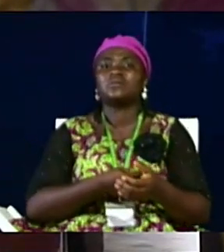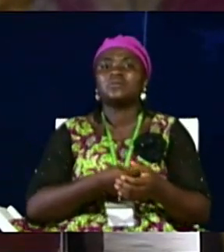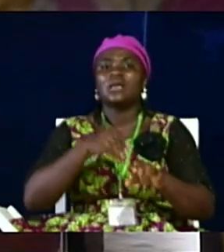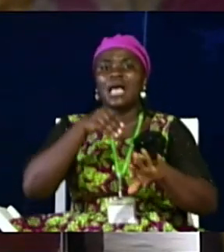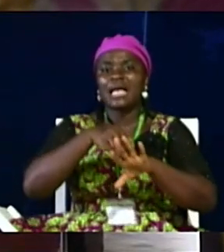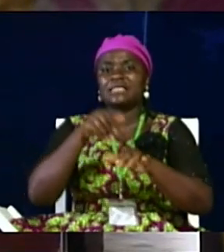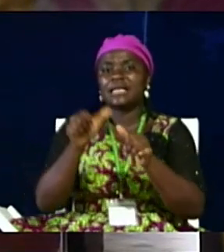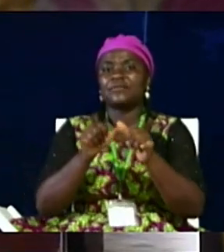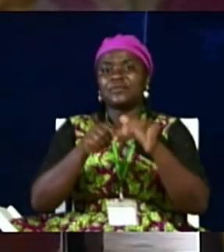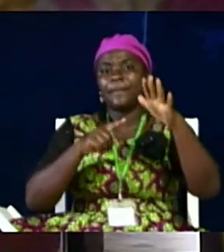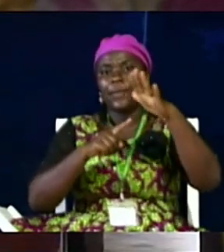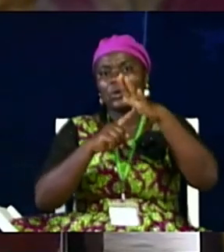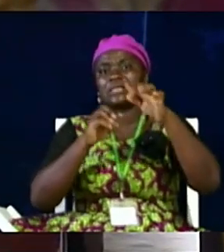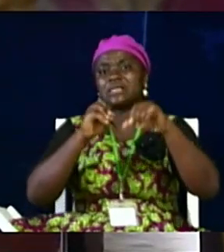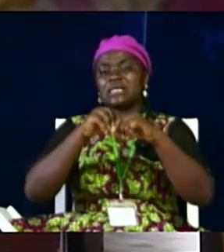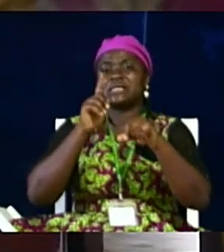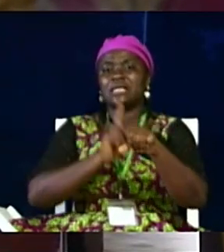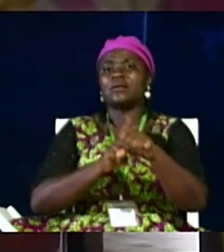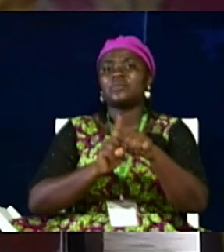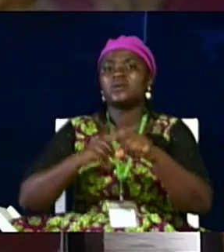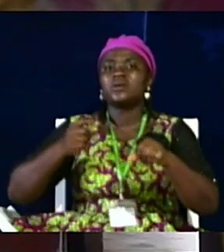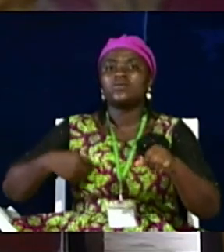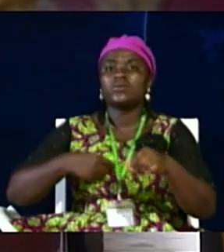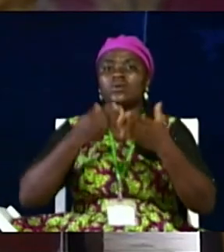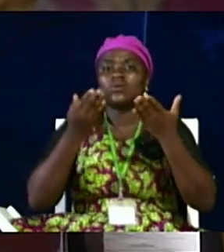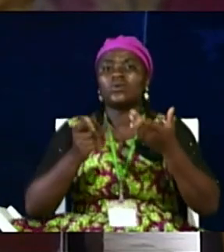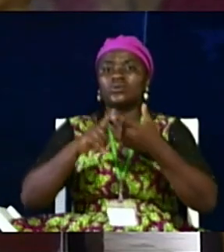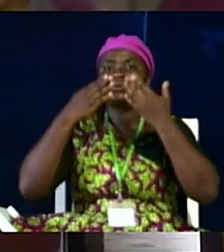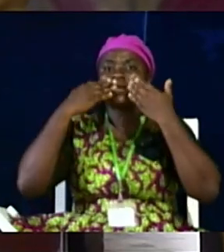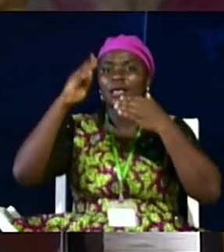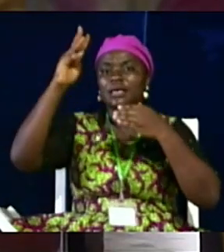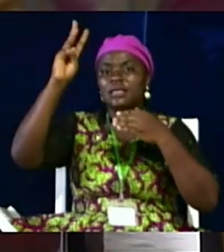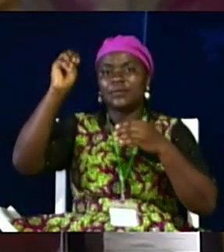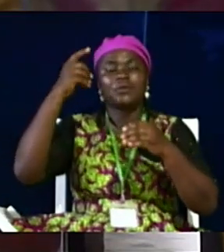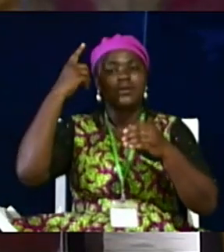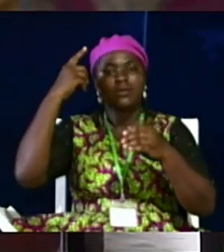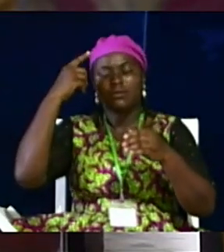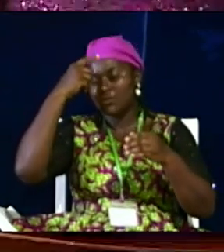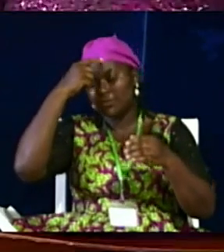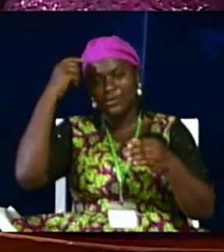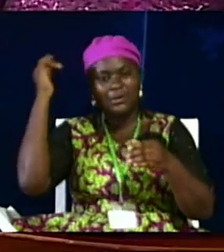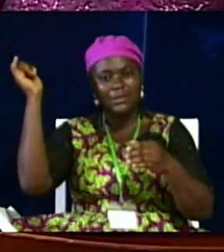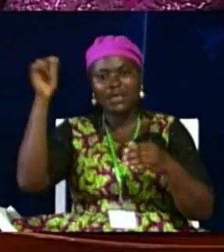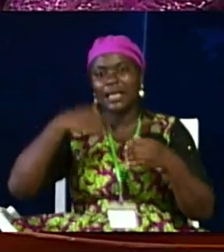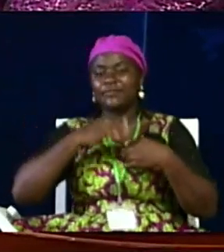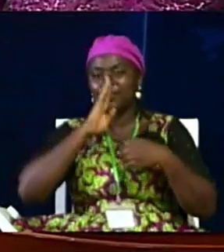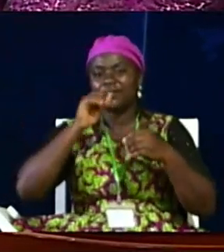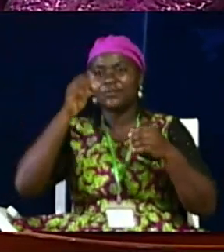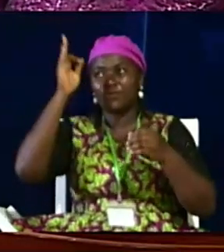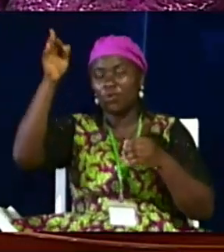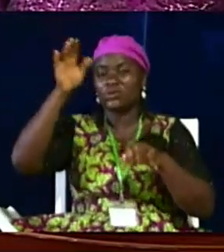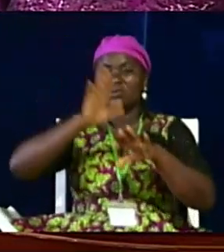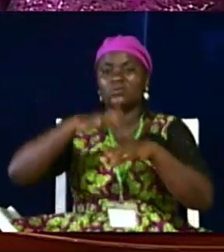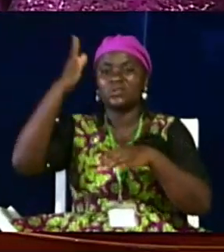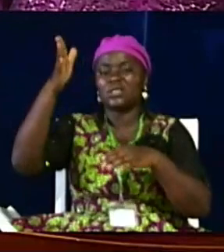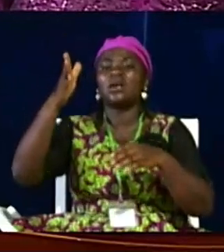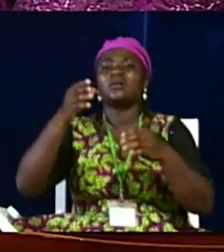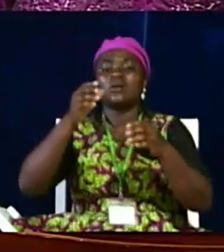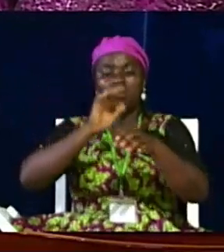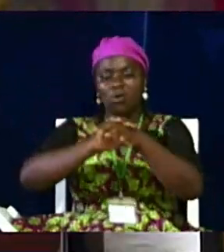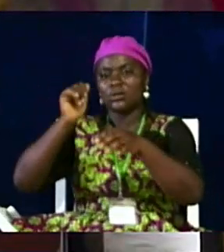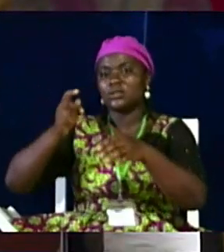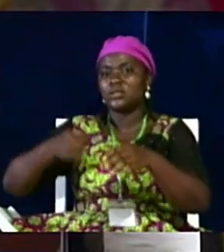in time. We want to thank them that they have been focused on their calling. And we pray